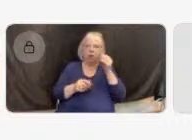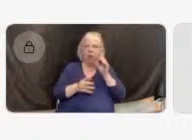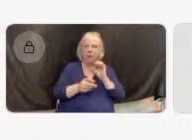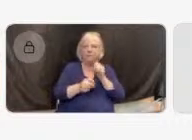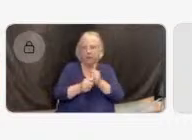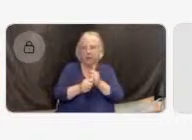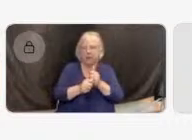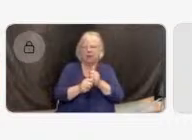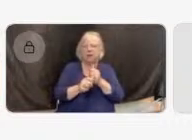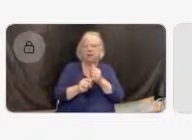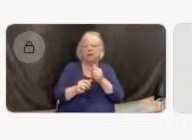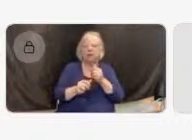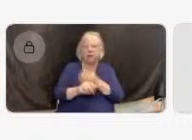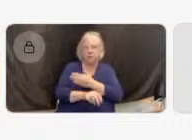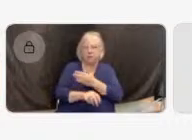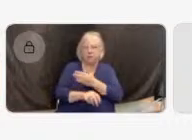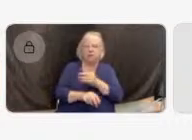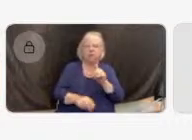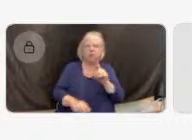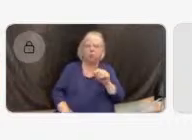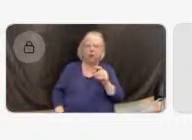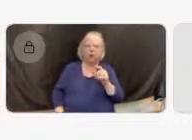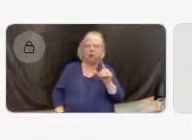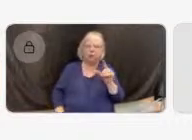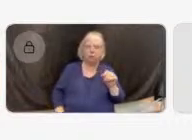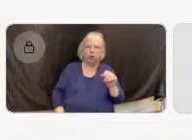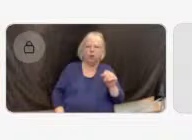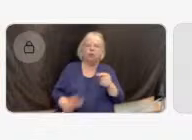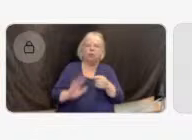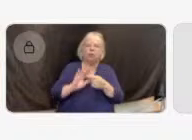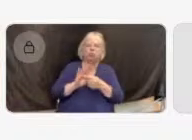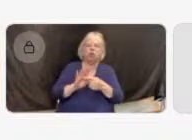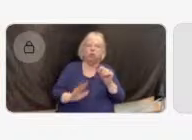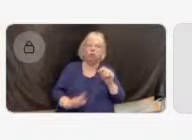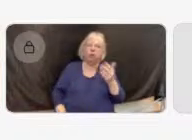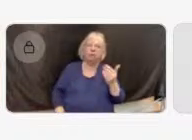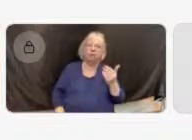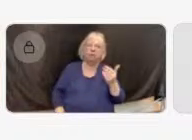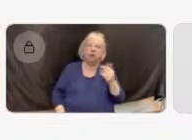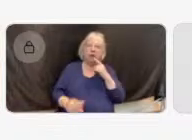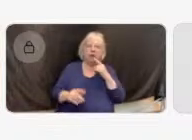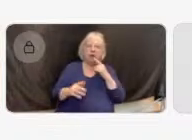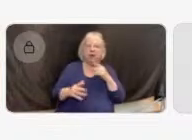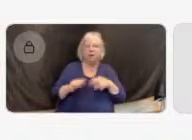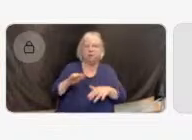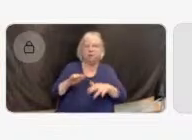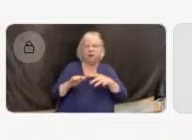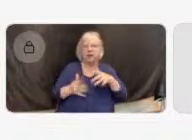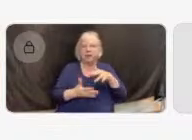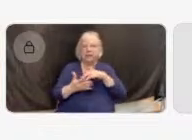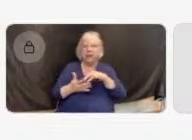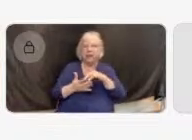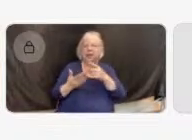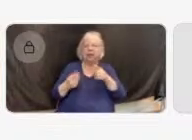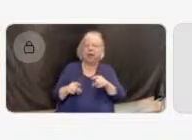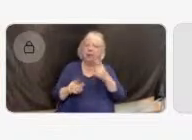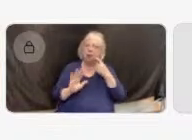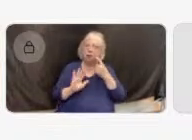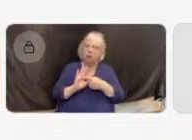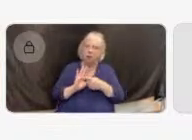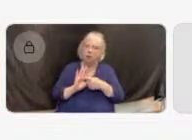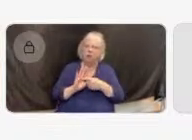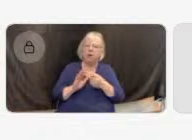this 2015 flood study that was done. Notice that the boundary line of this study,